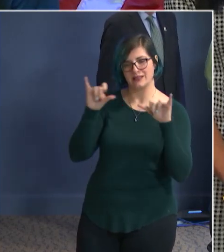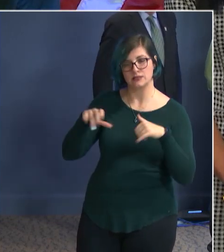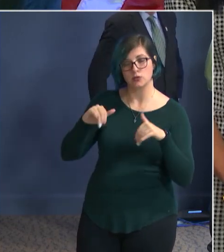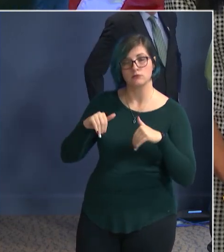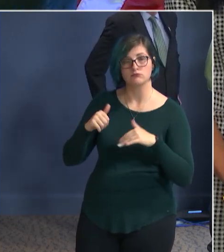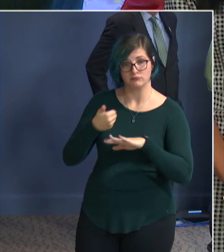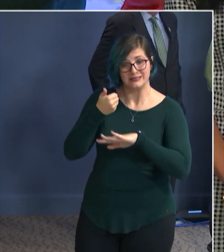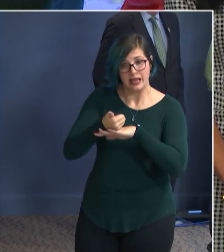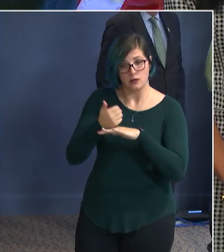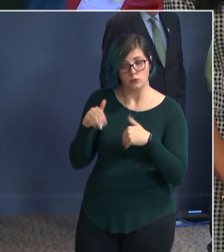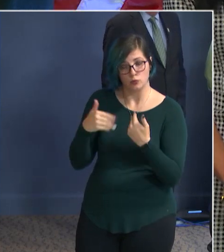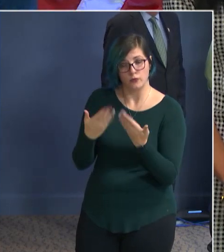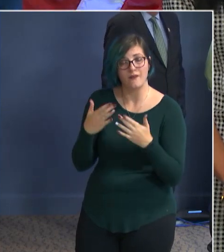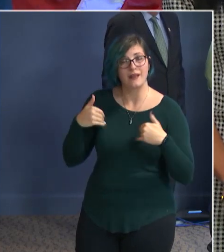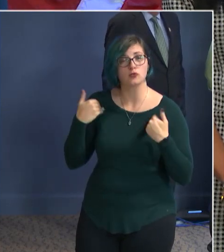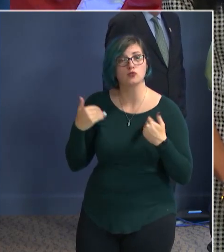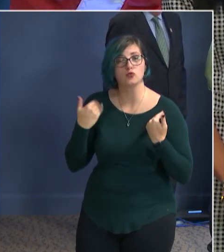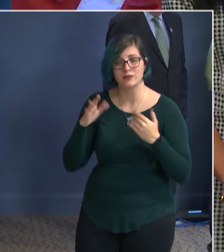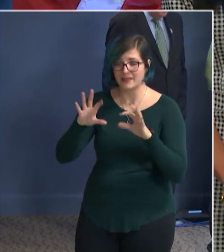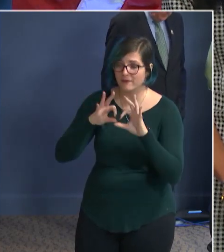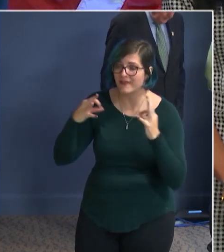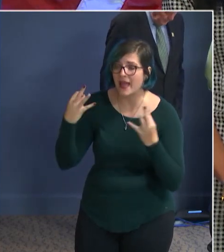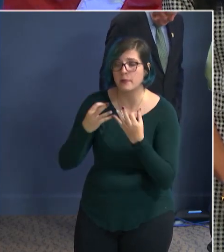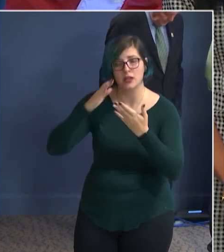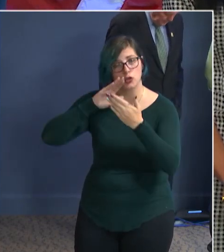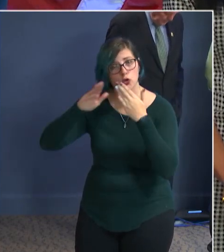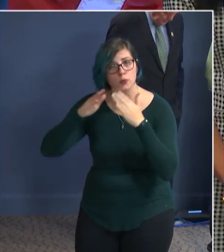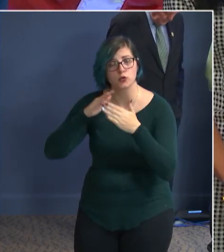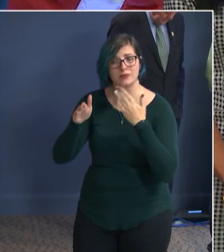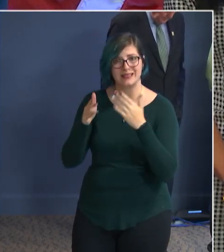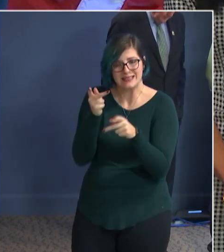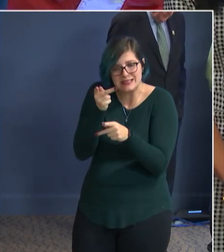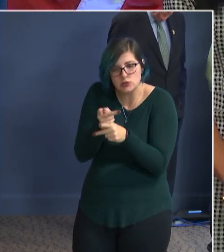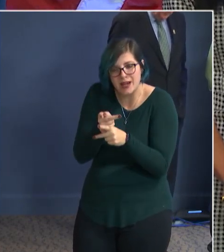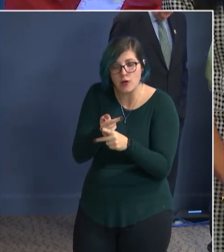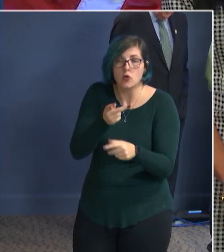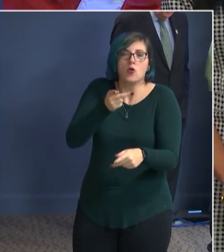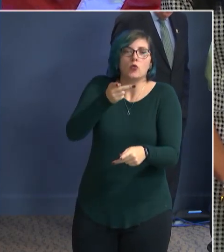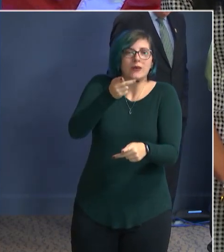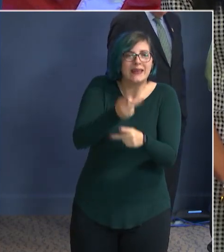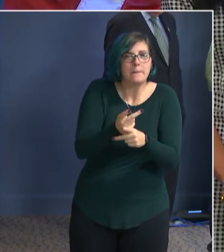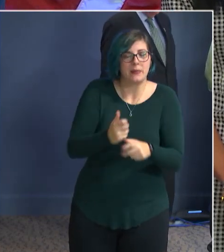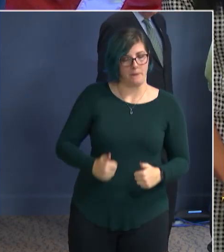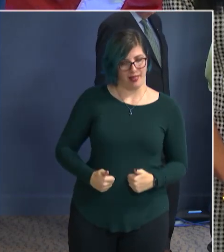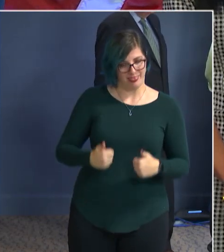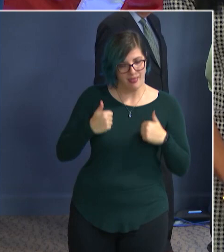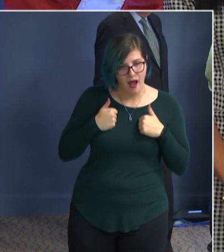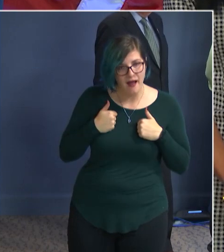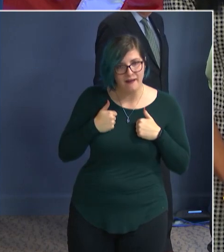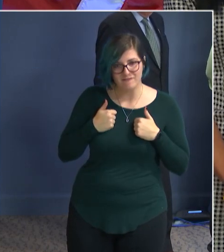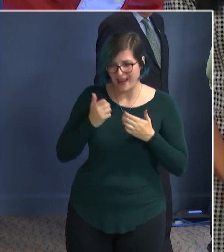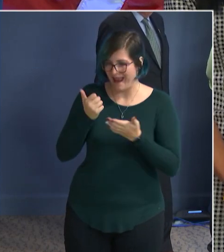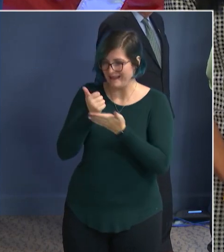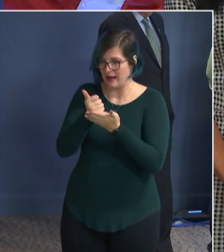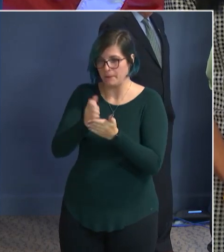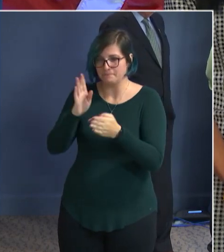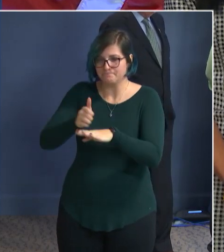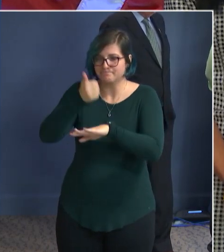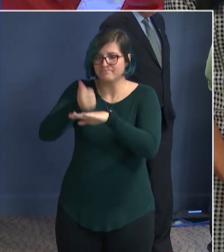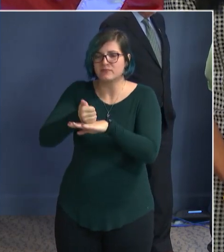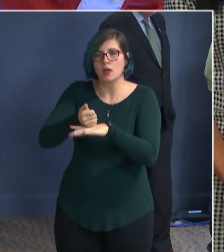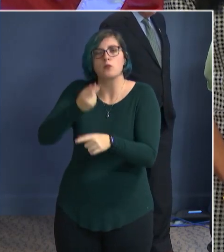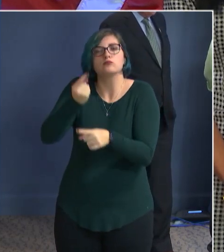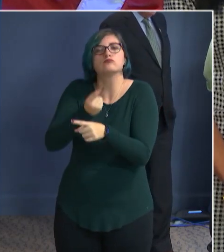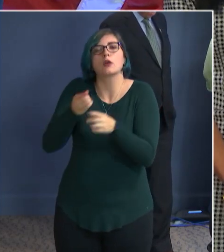youth, their families, and communities the type of wraparound care that will keep them both alive and hopefully to put them on a path that will